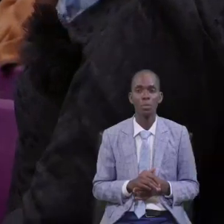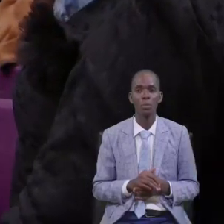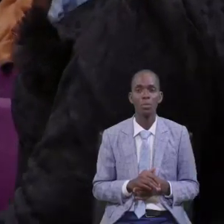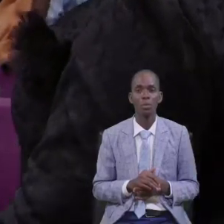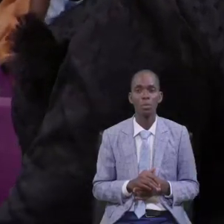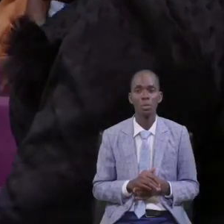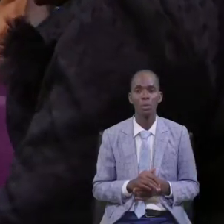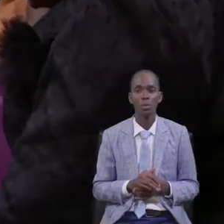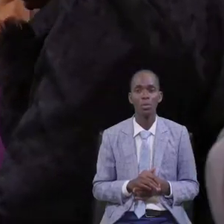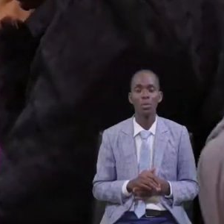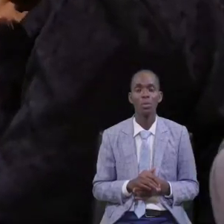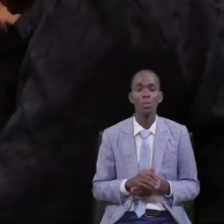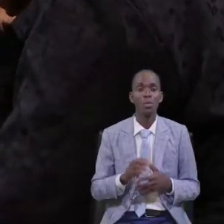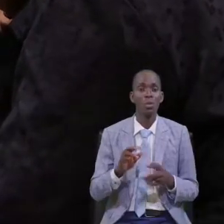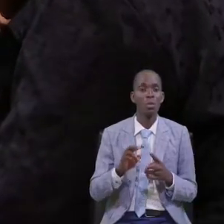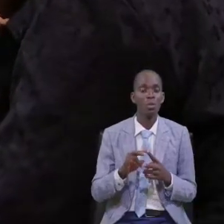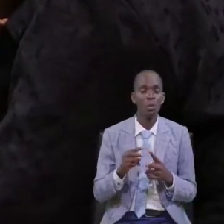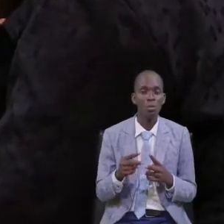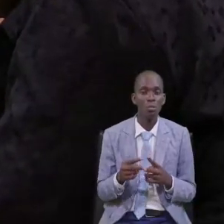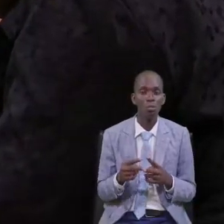Or is your word,